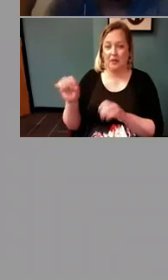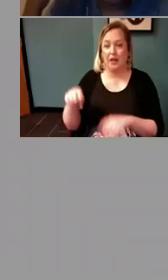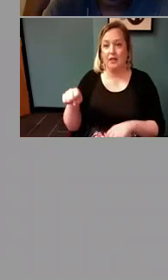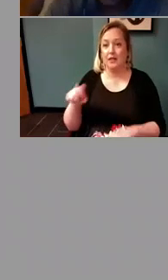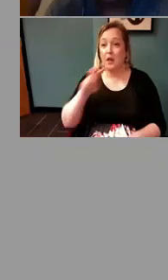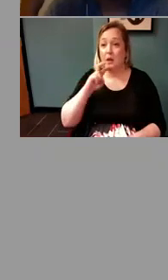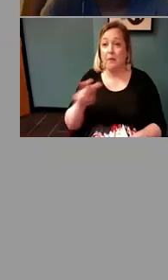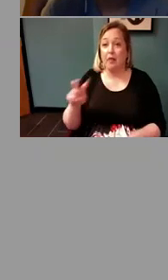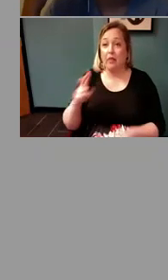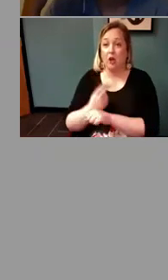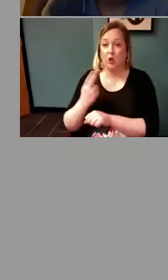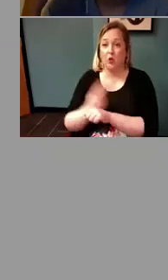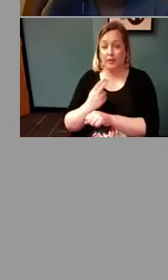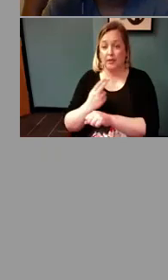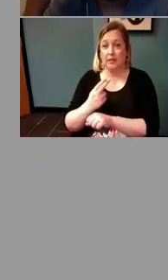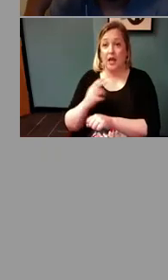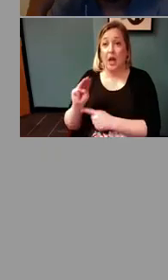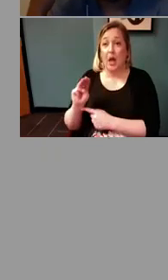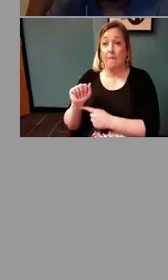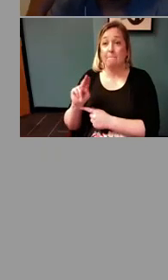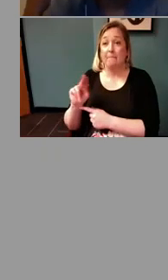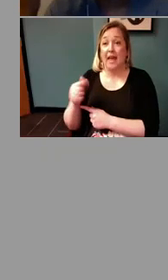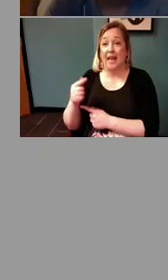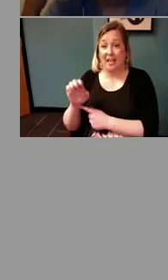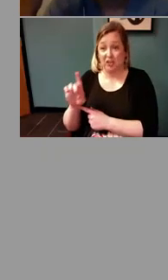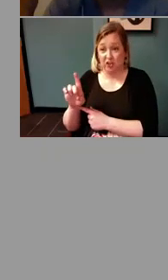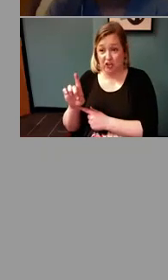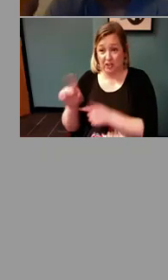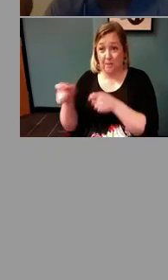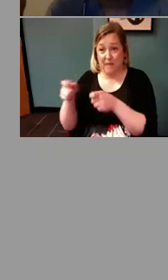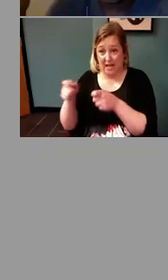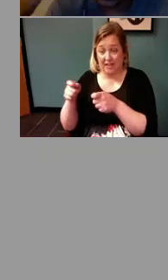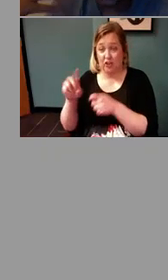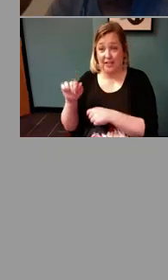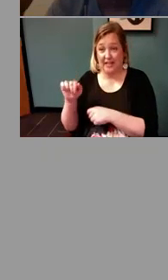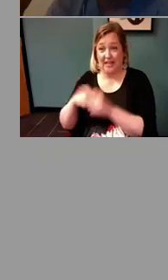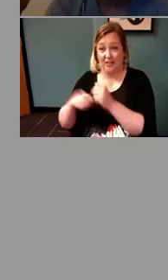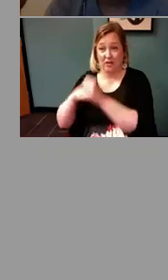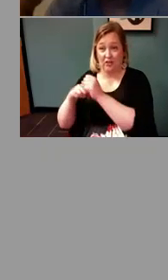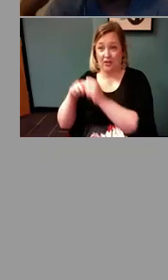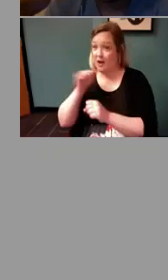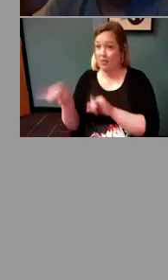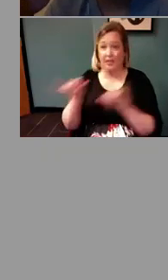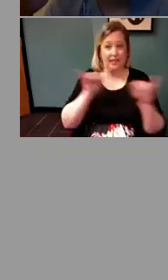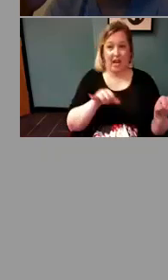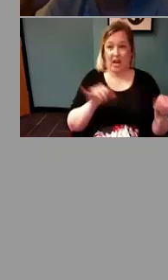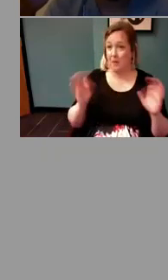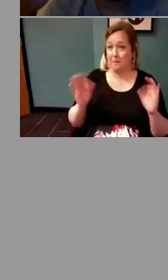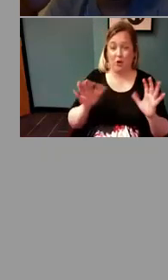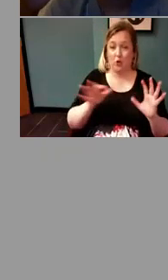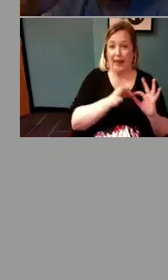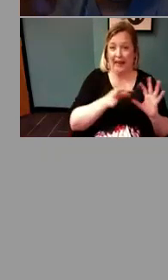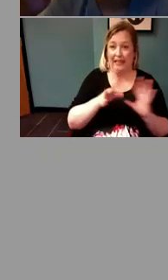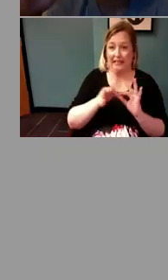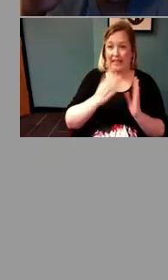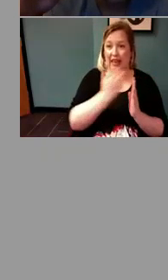a managed data structure that is not the same as using linked lists, but internally, since